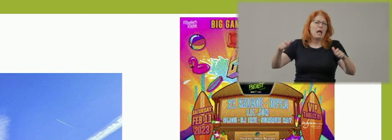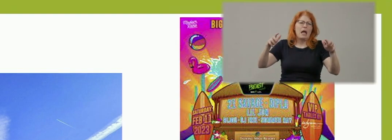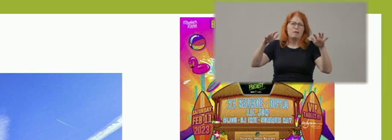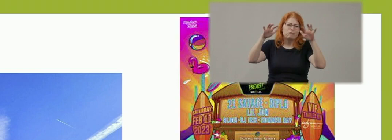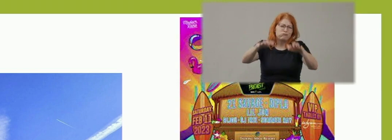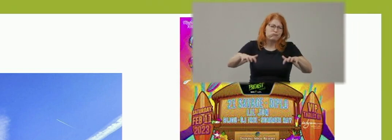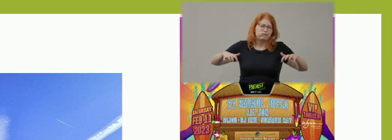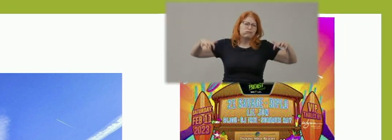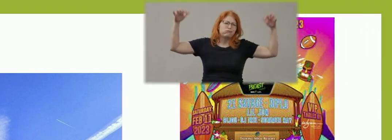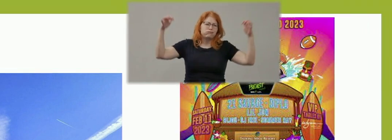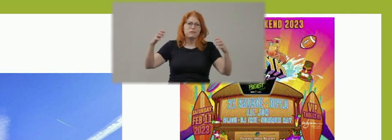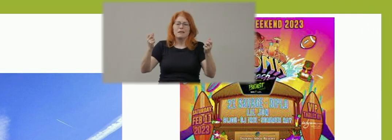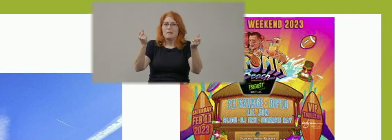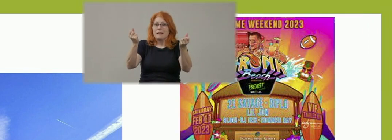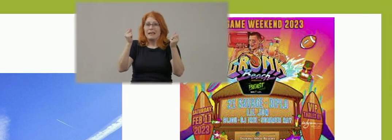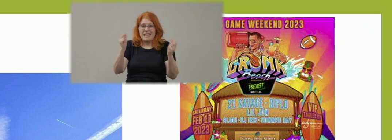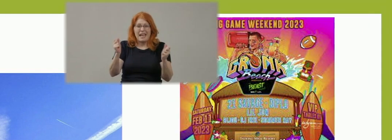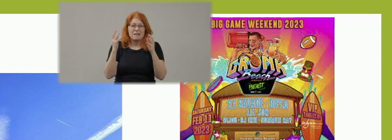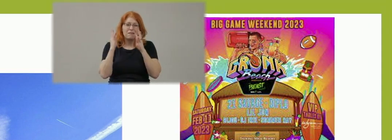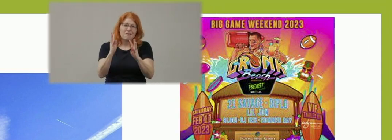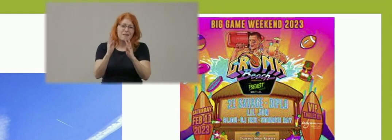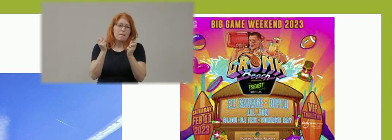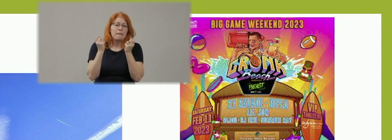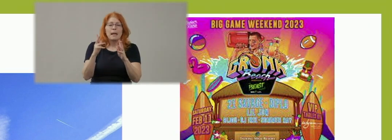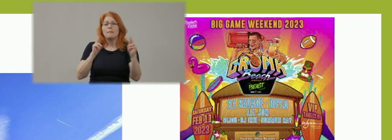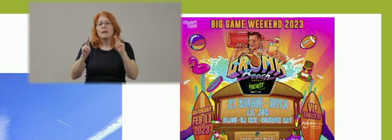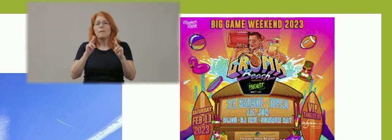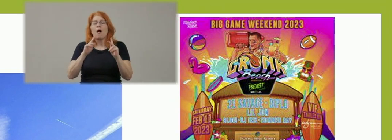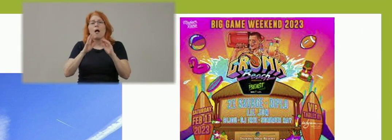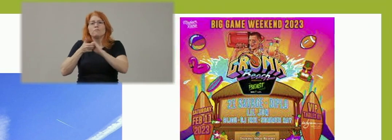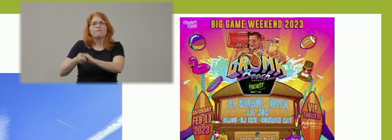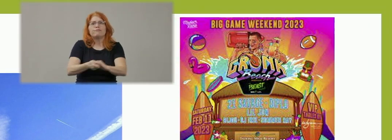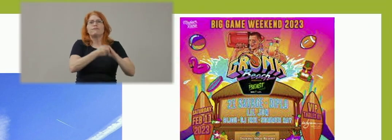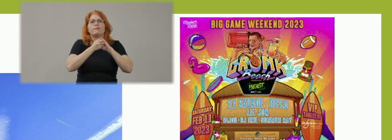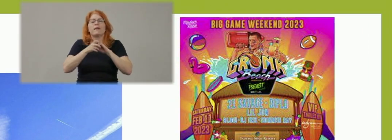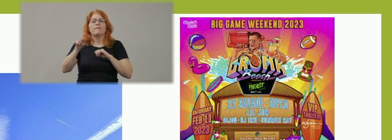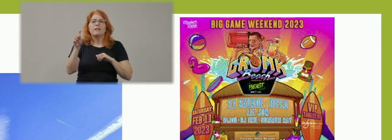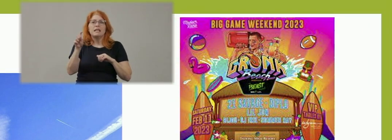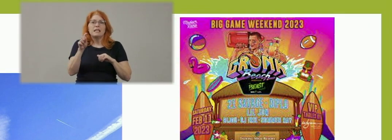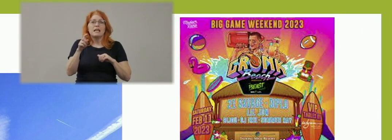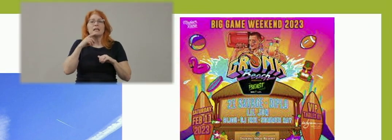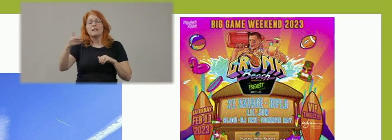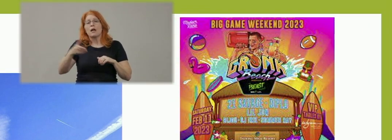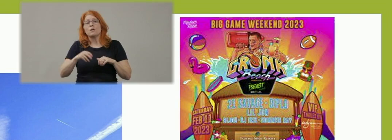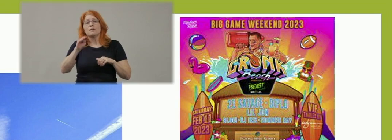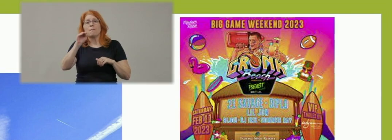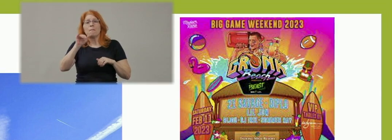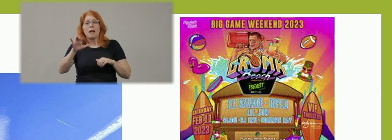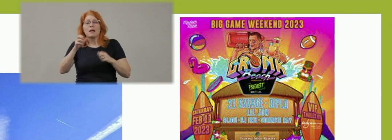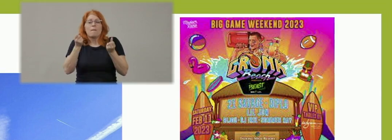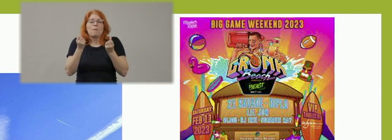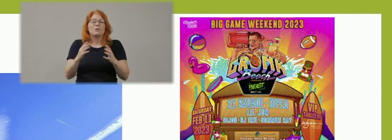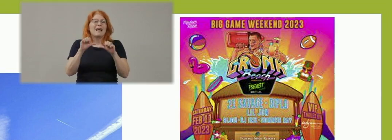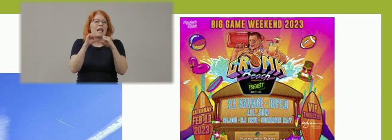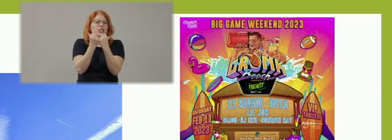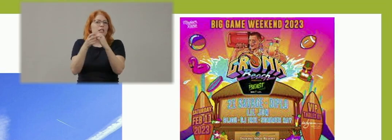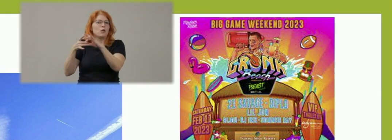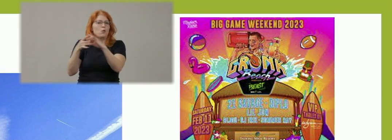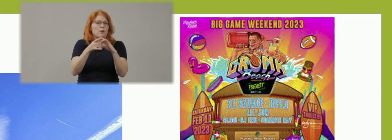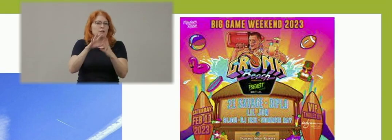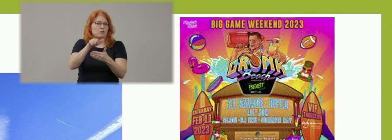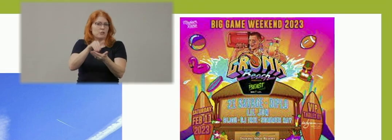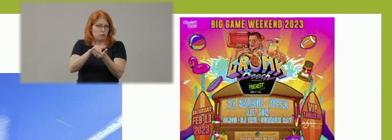of people. It's a great location. We have great partners with Phoenix, who usually host the MAC, which is a multi-agency coordination